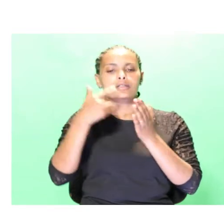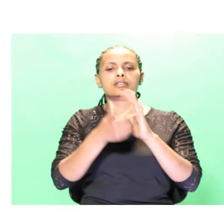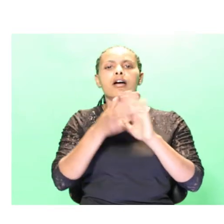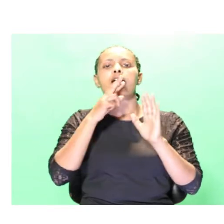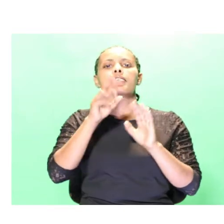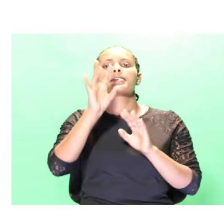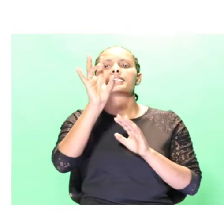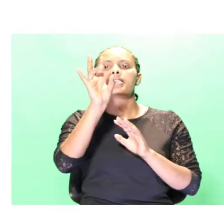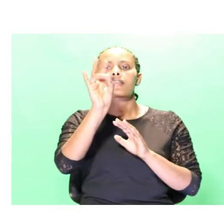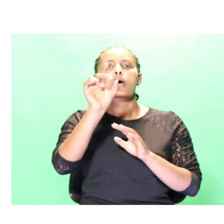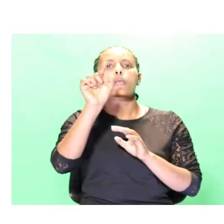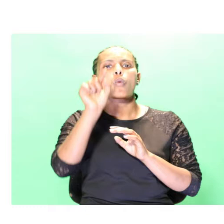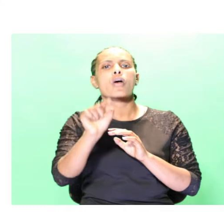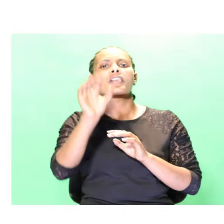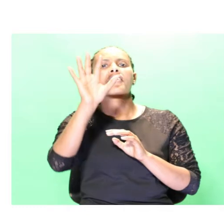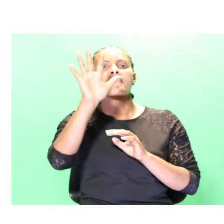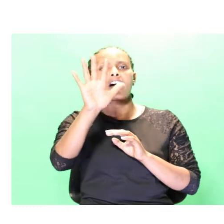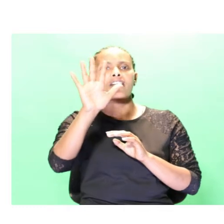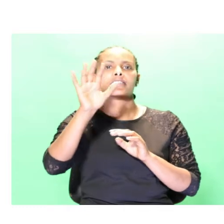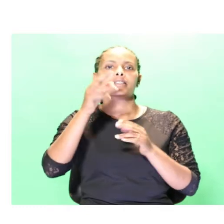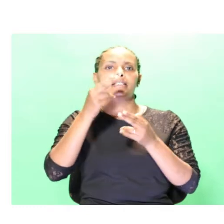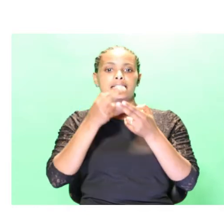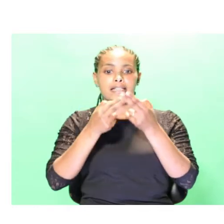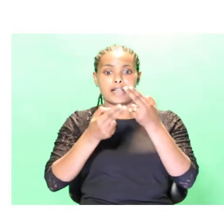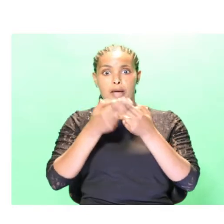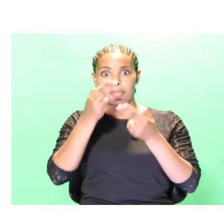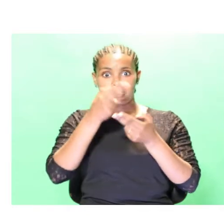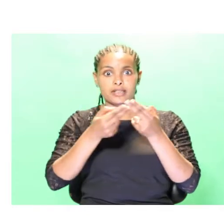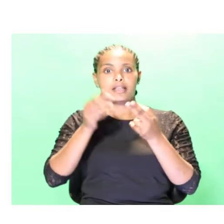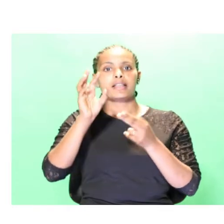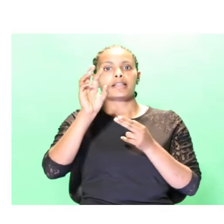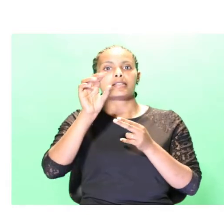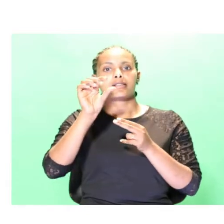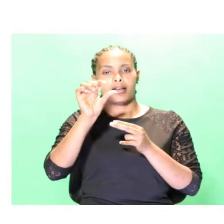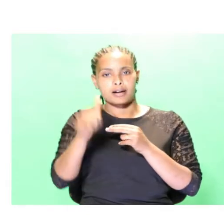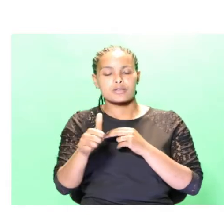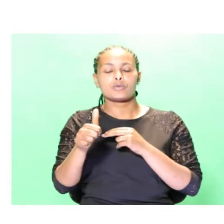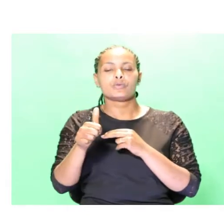as 7.5 times 10 raised to minus 5